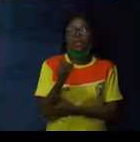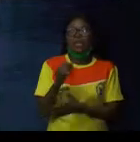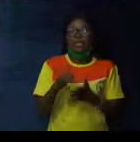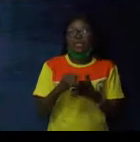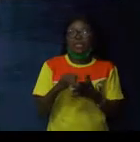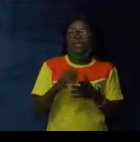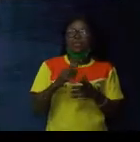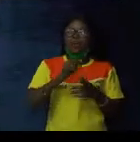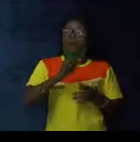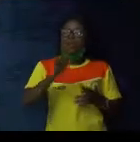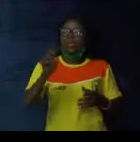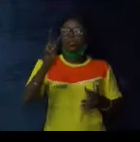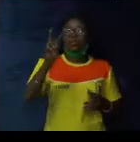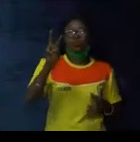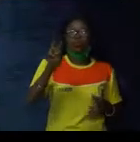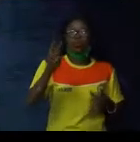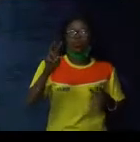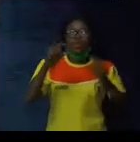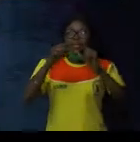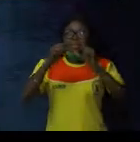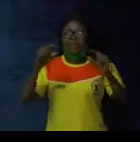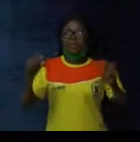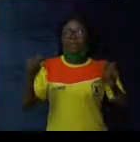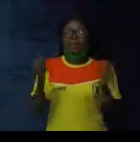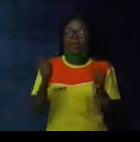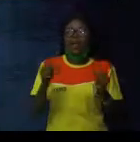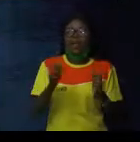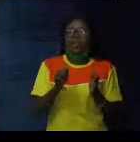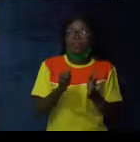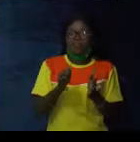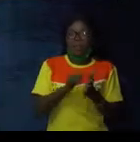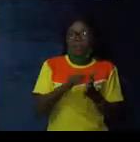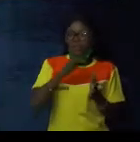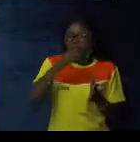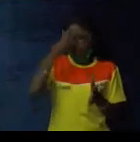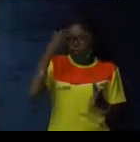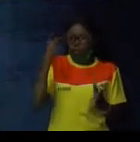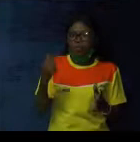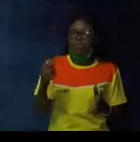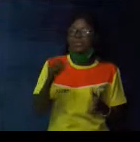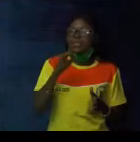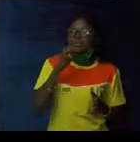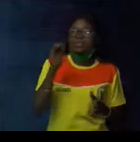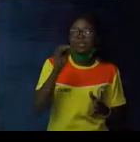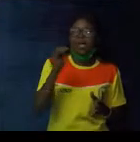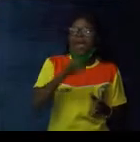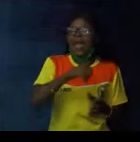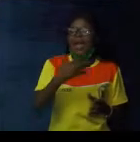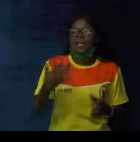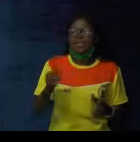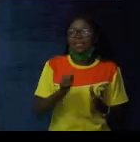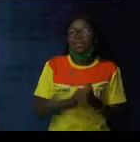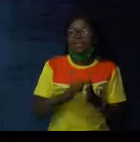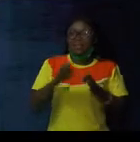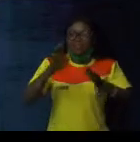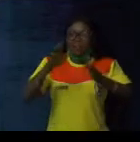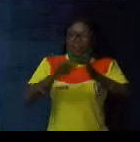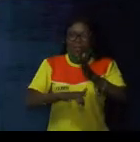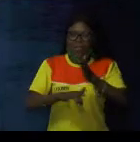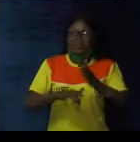is minus 2 degrees freezing. That's because the freezing point of water is 0 degrees Celsius. Anything less than